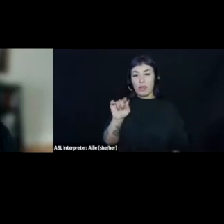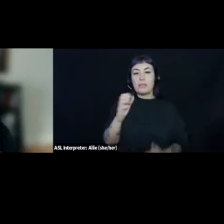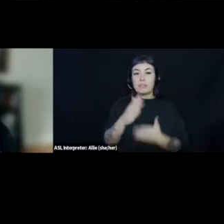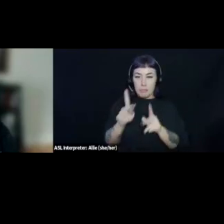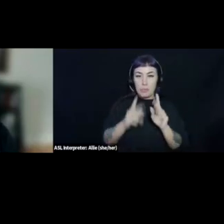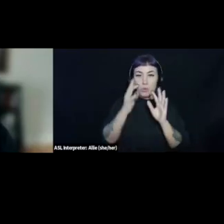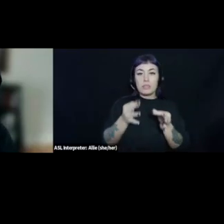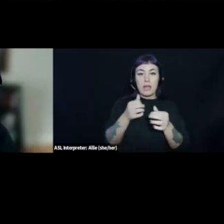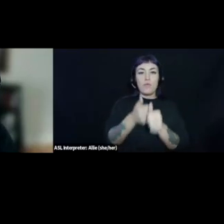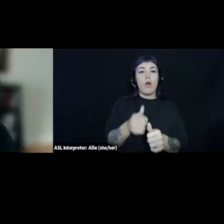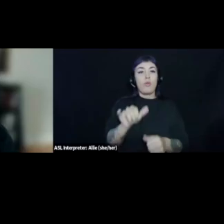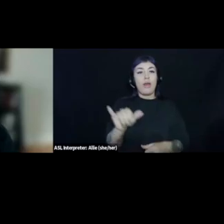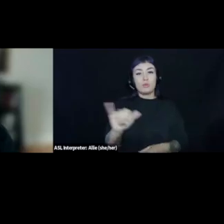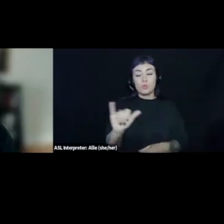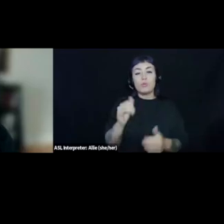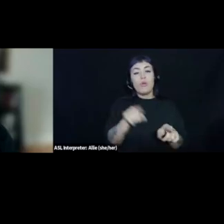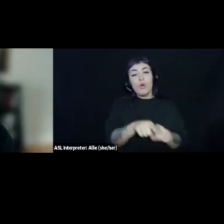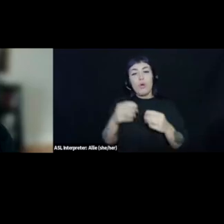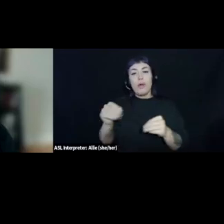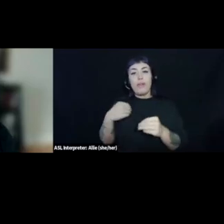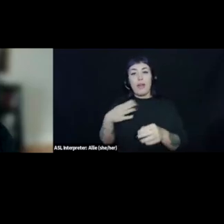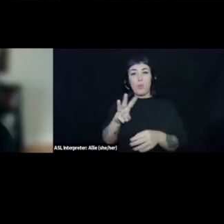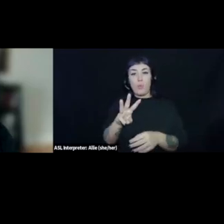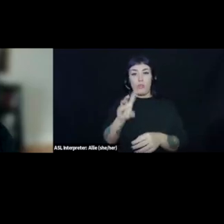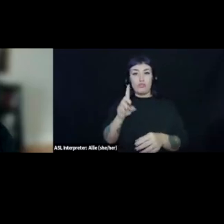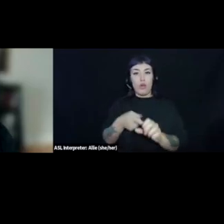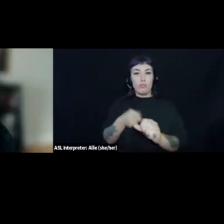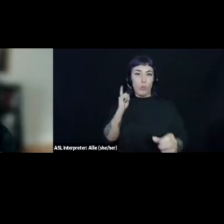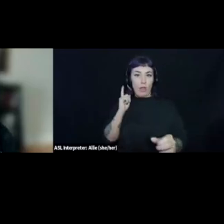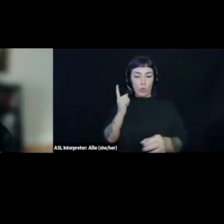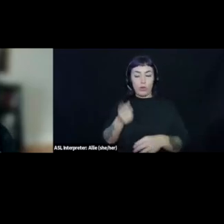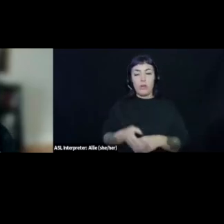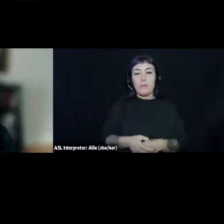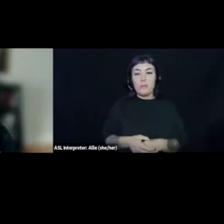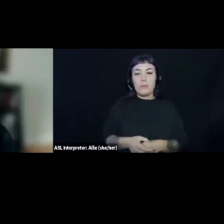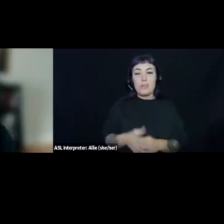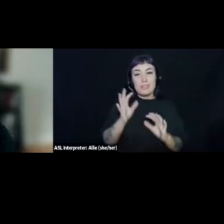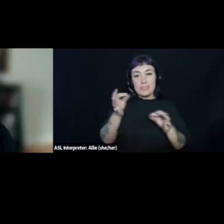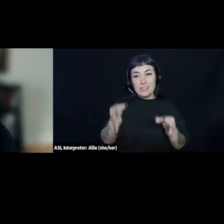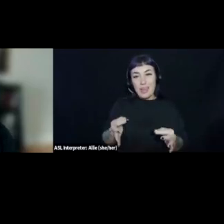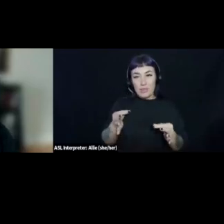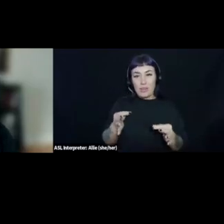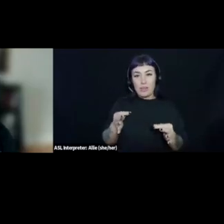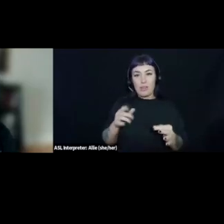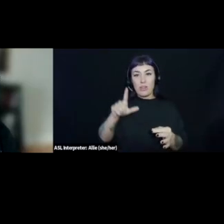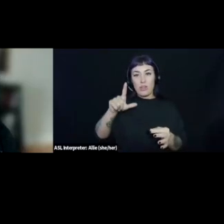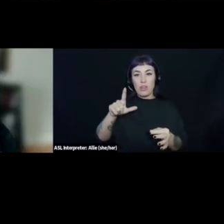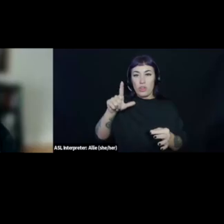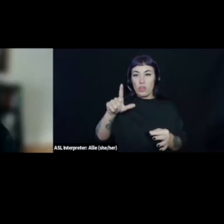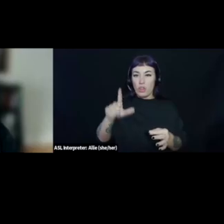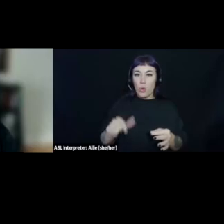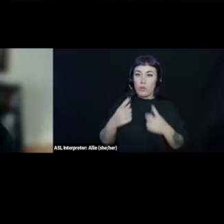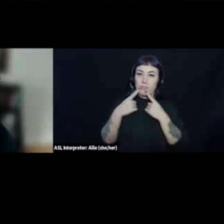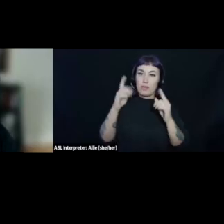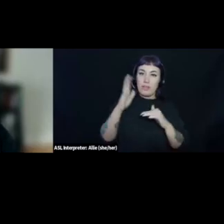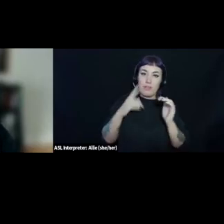well. There's also methods like withdrawal, that's pulling out. It is definitely lower efficacy than,